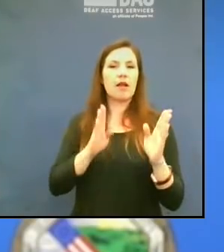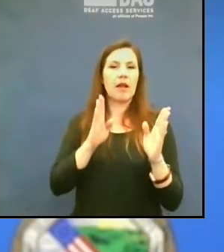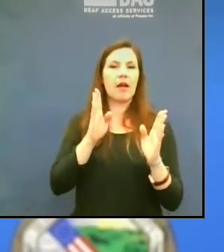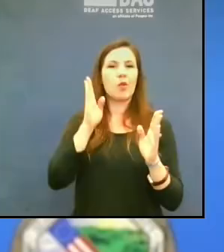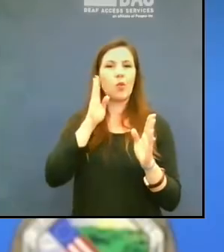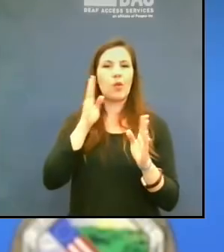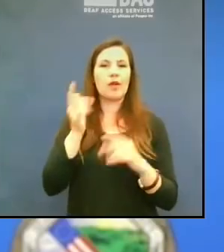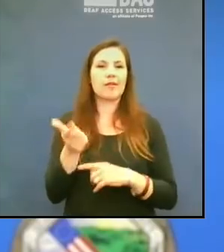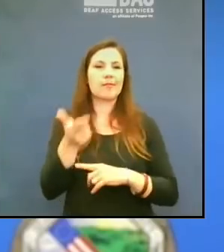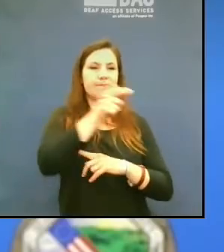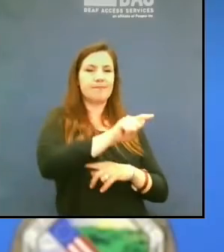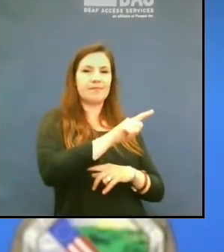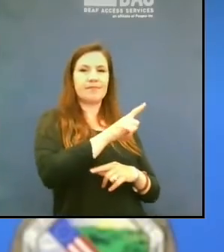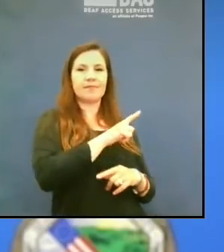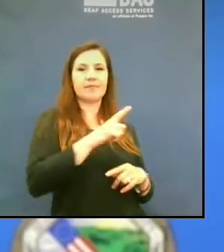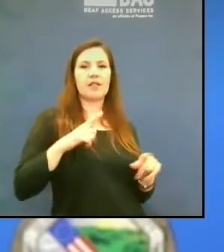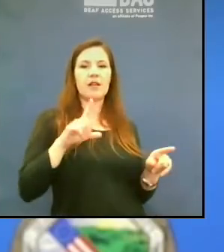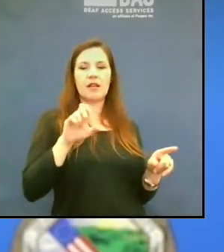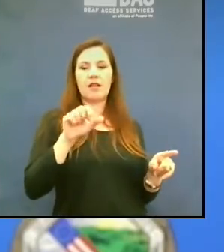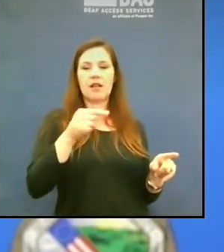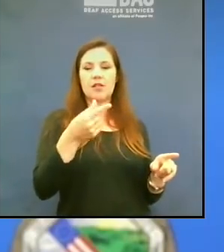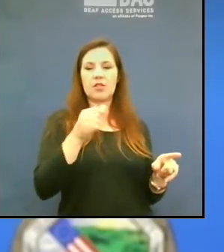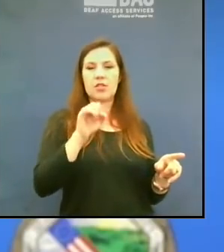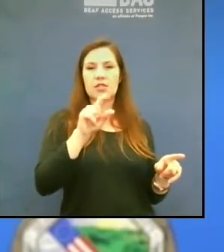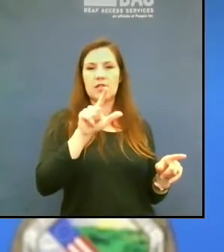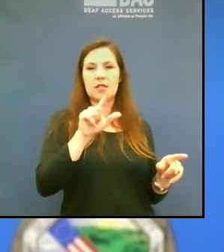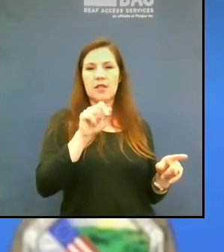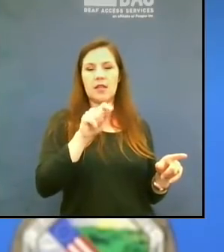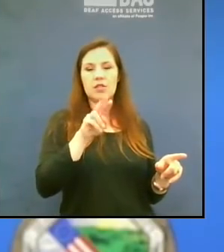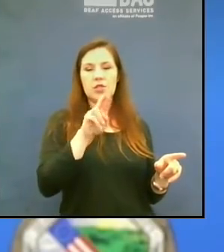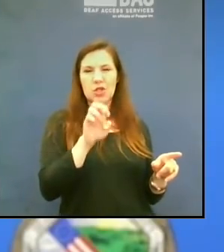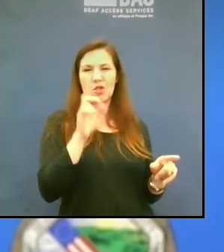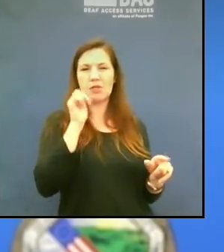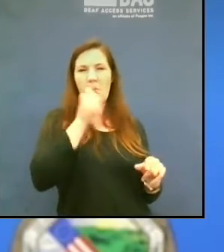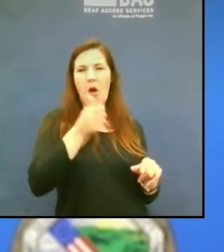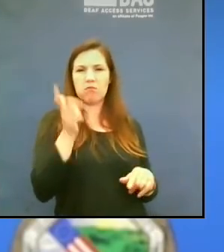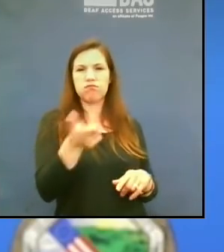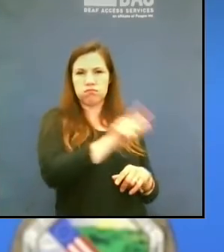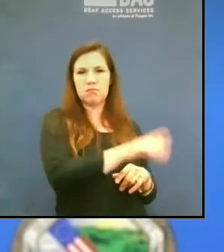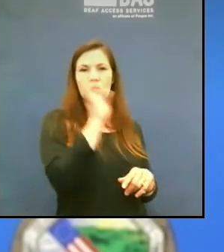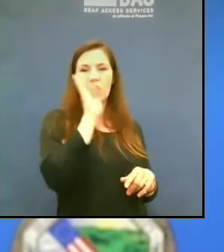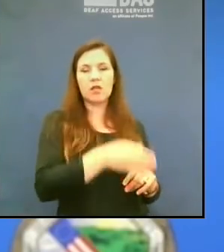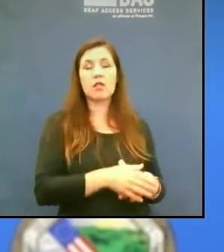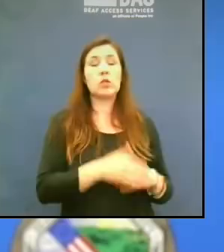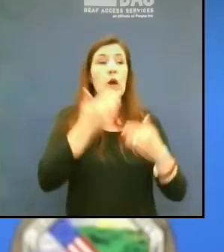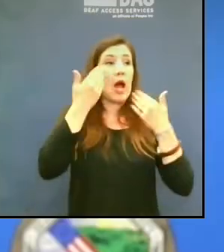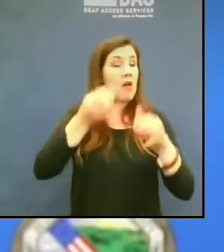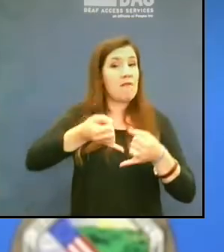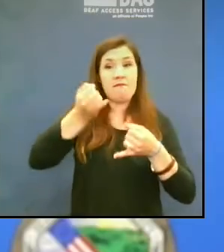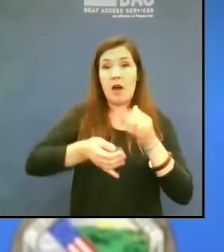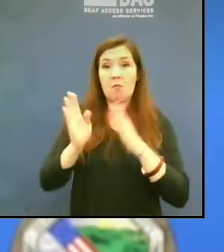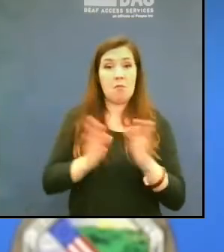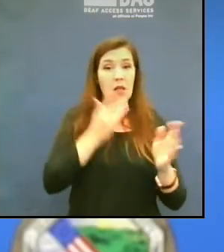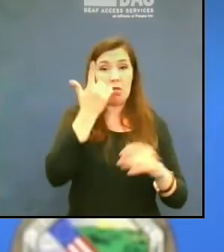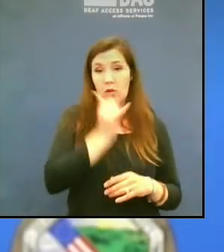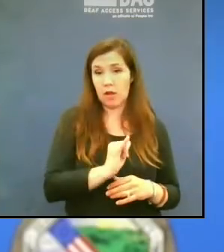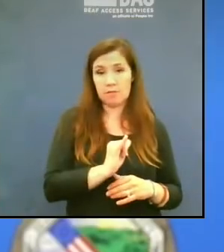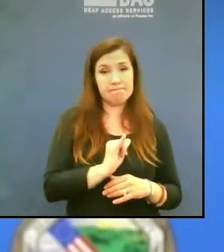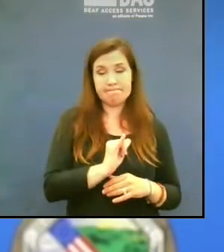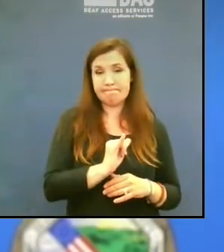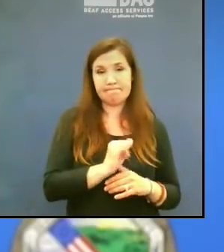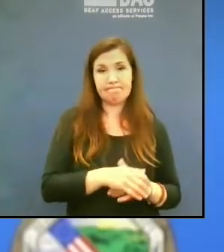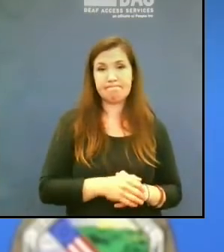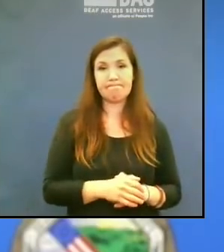to the legislature tomorrow, based on the timeline we had chosen. So I don't know what the final plan looks like. Right now,